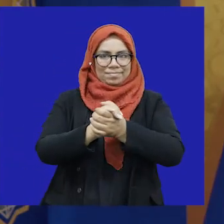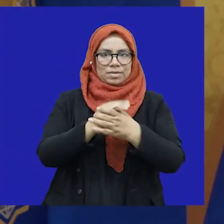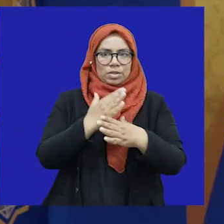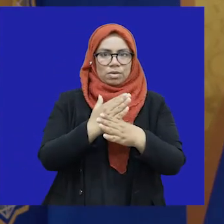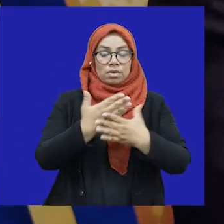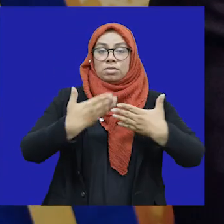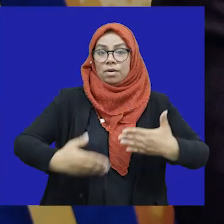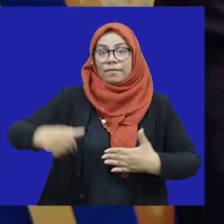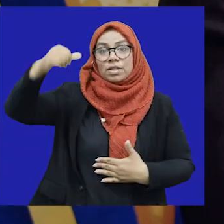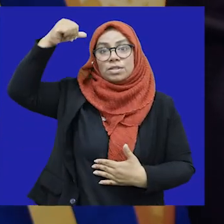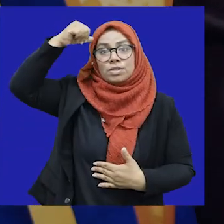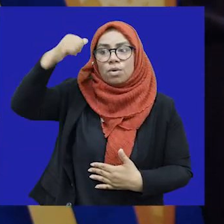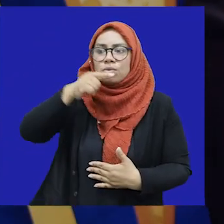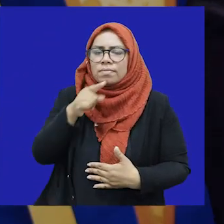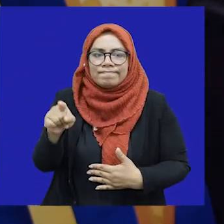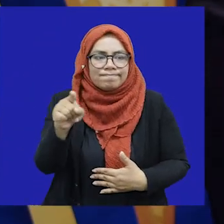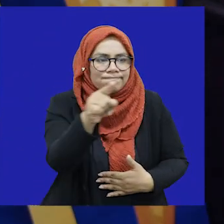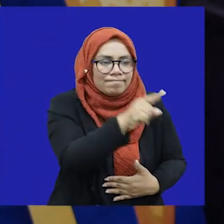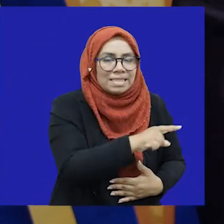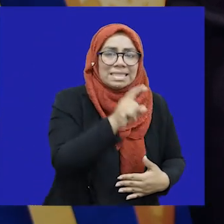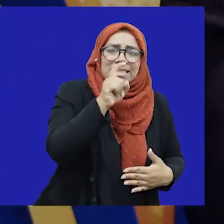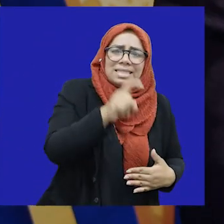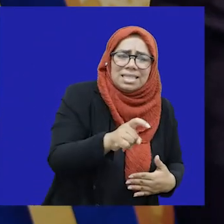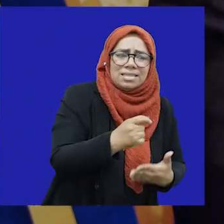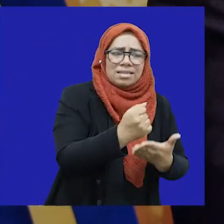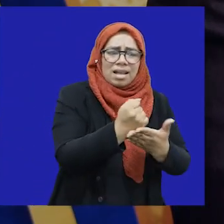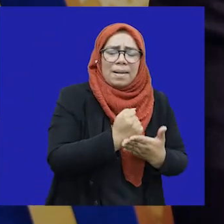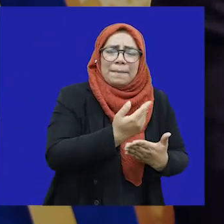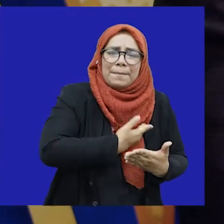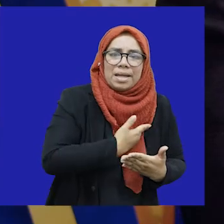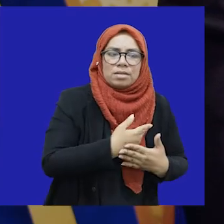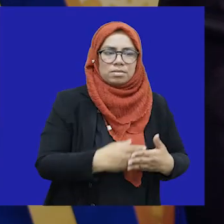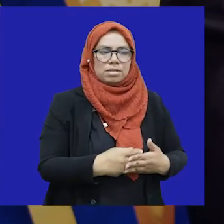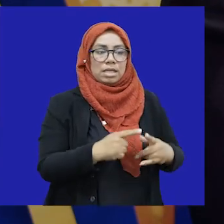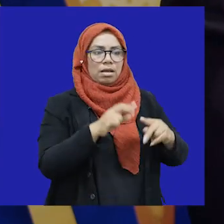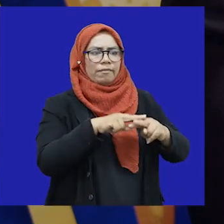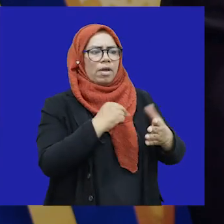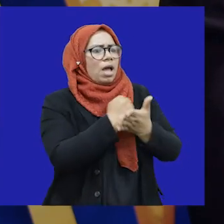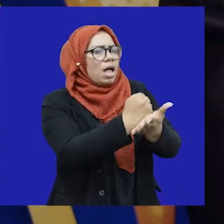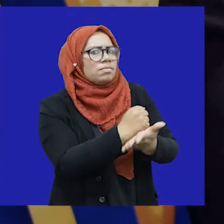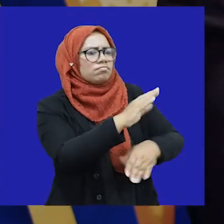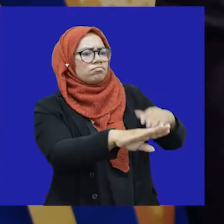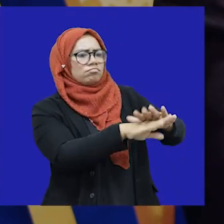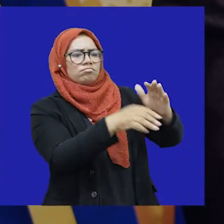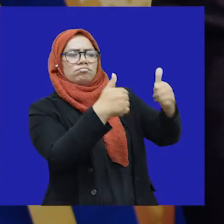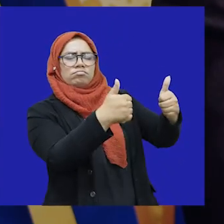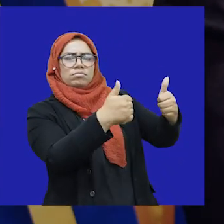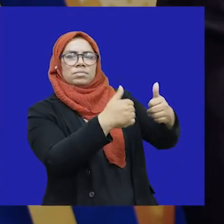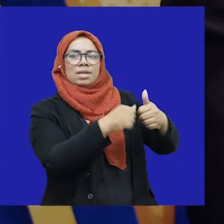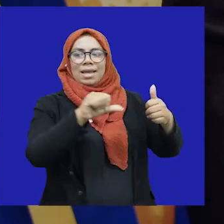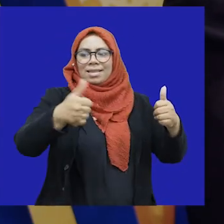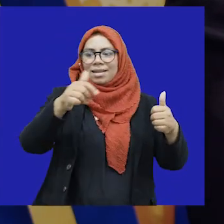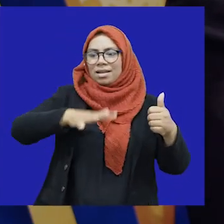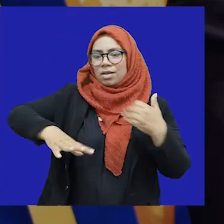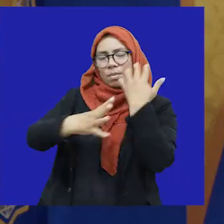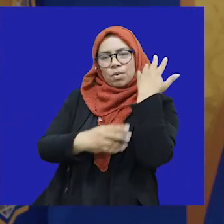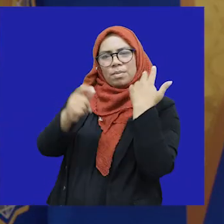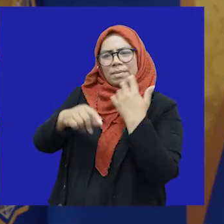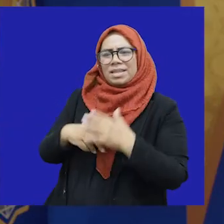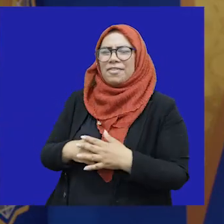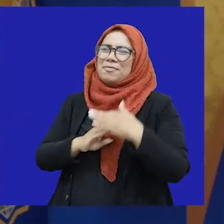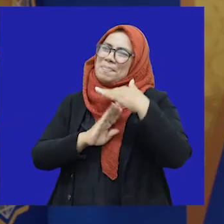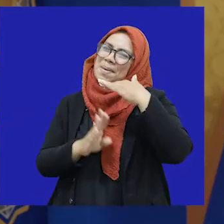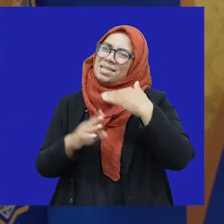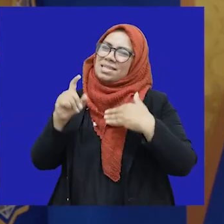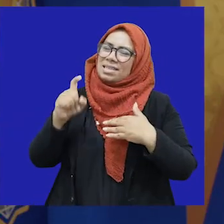maintaining peace. Two, debts due to need. If someone incurs debt to meet personal needs,